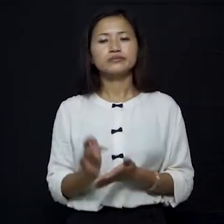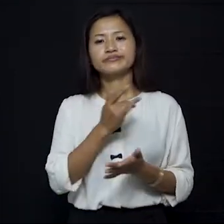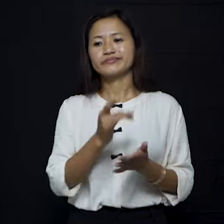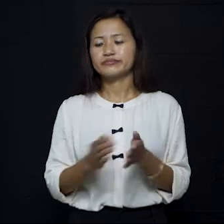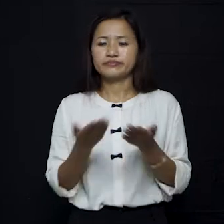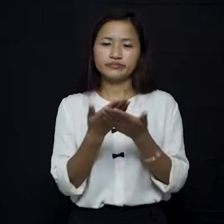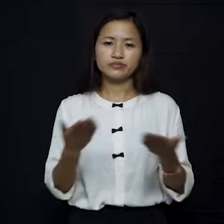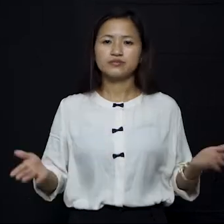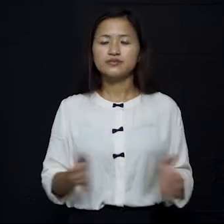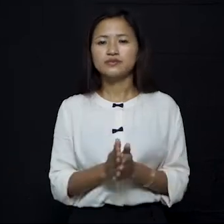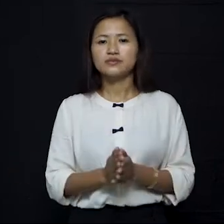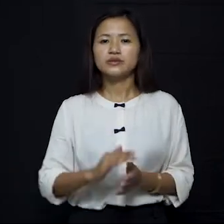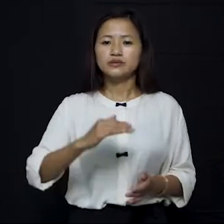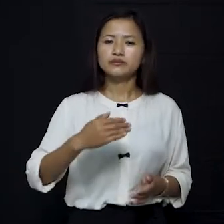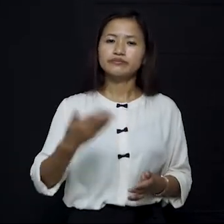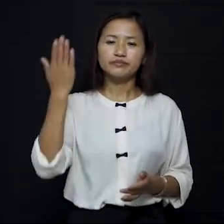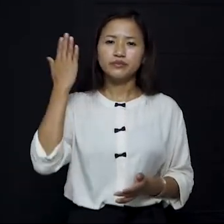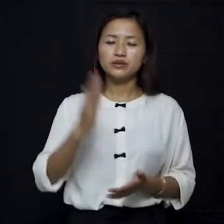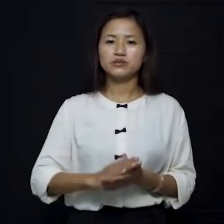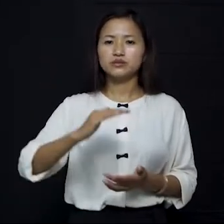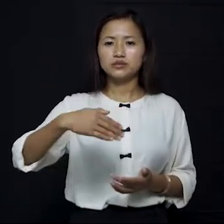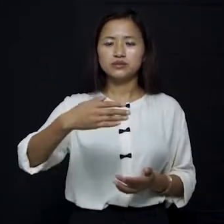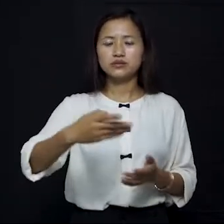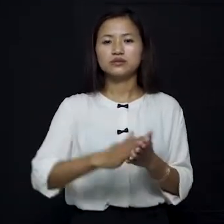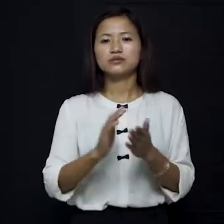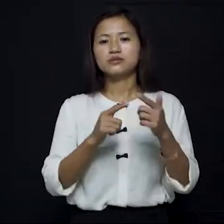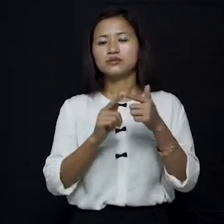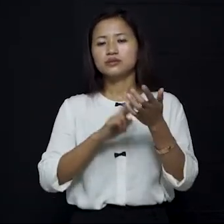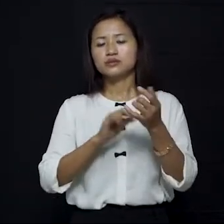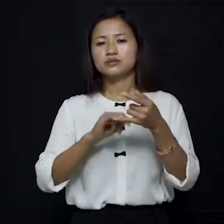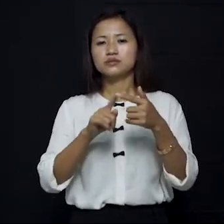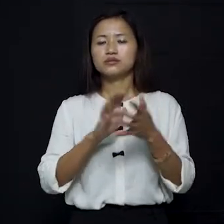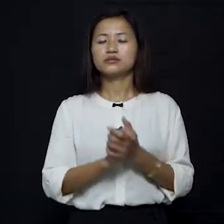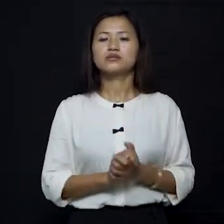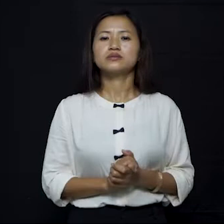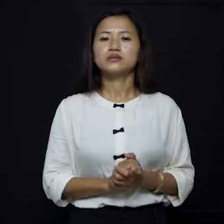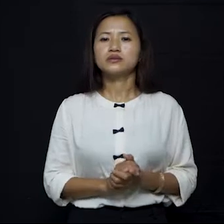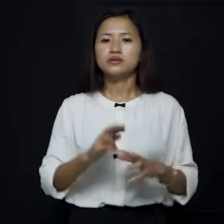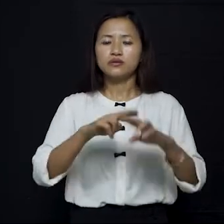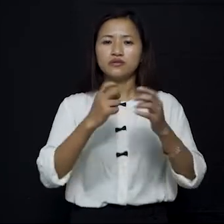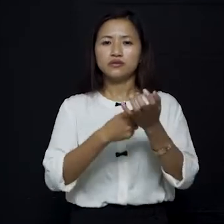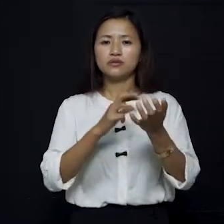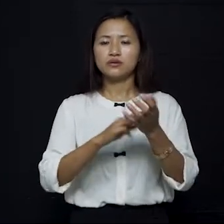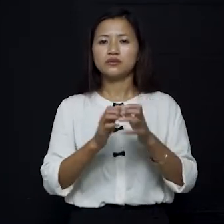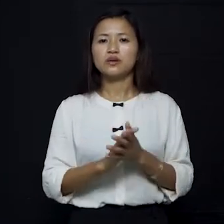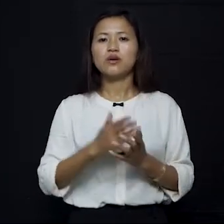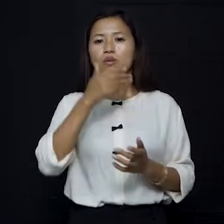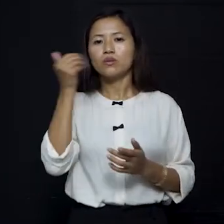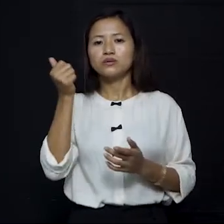use the past continuous tense, okay? And the formula here is going to be